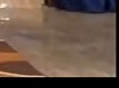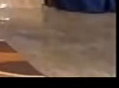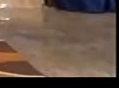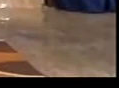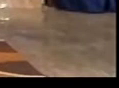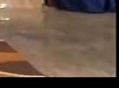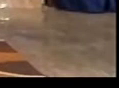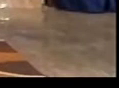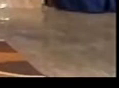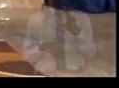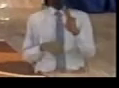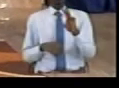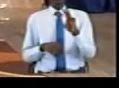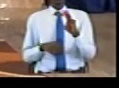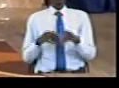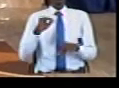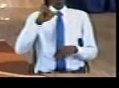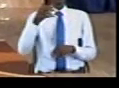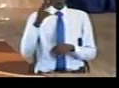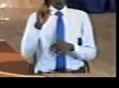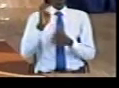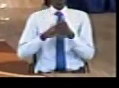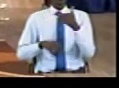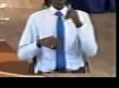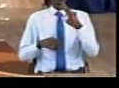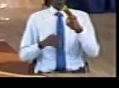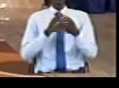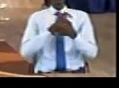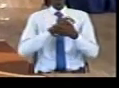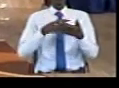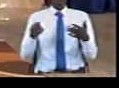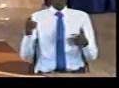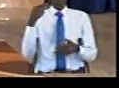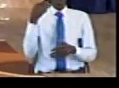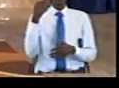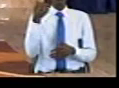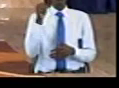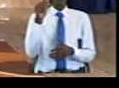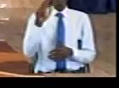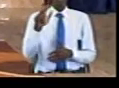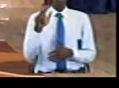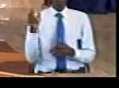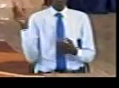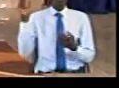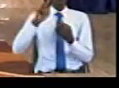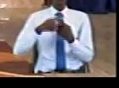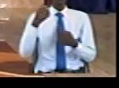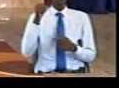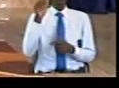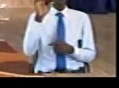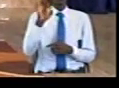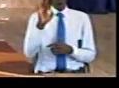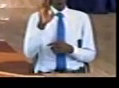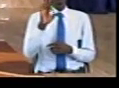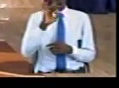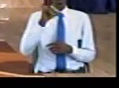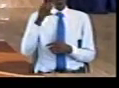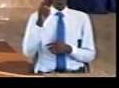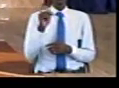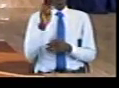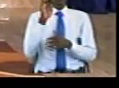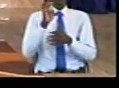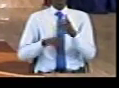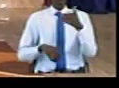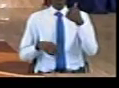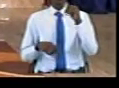tonight we're looking at verses 13 all through to 19. John chapter